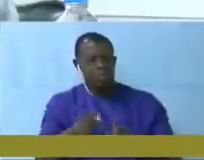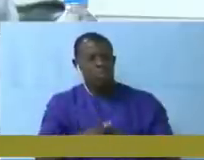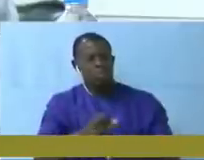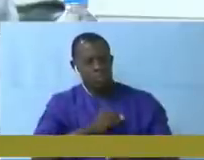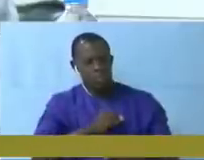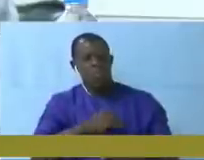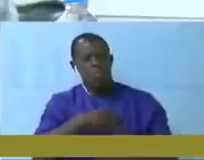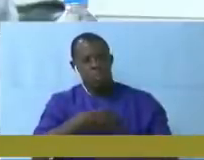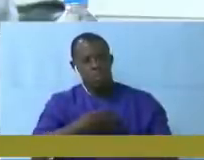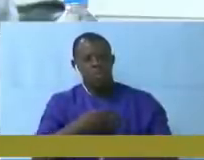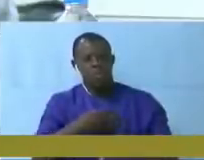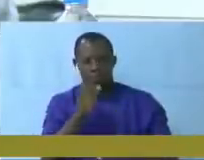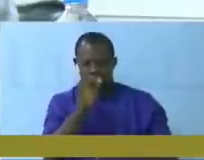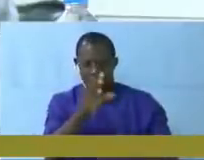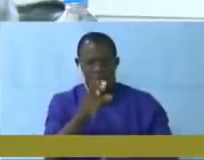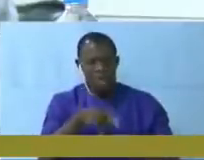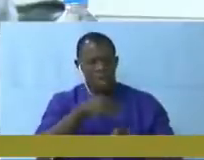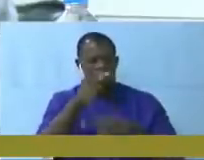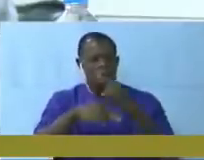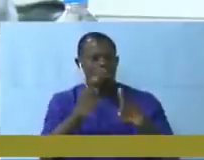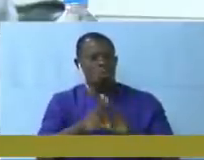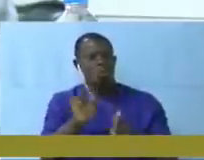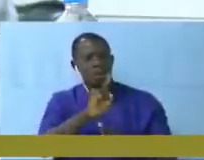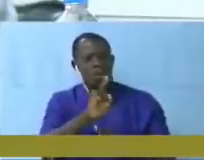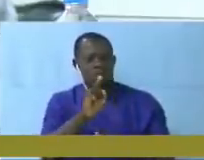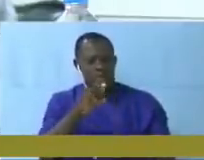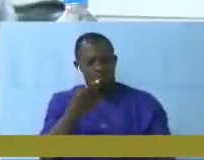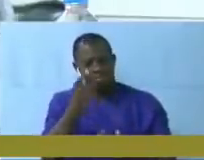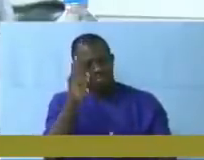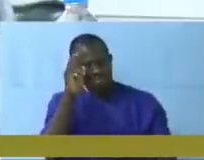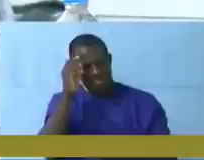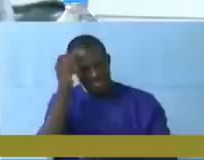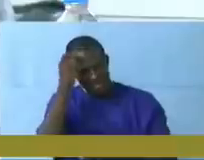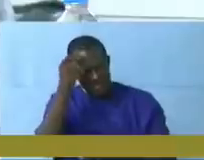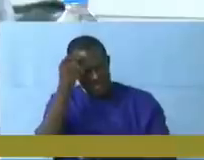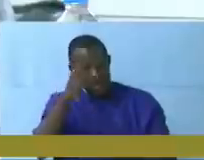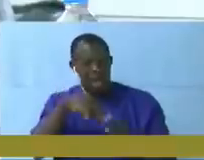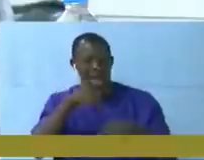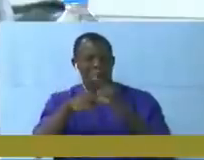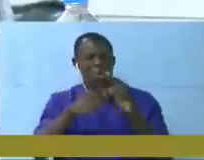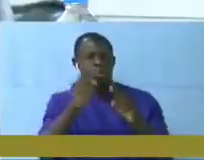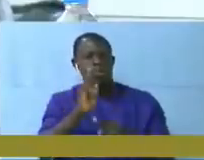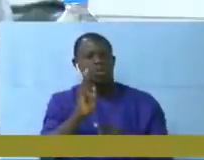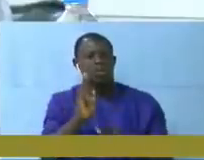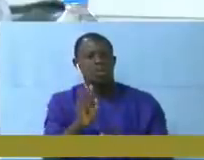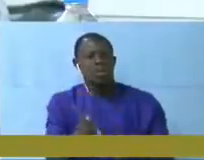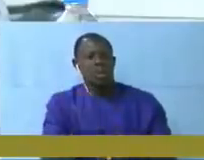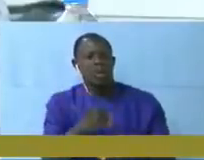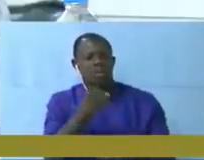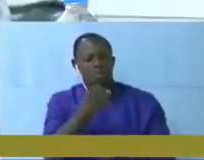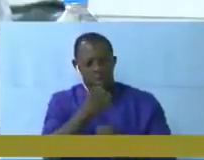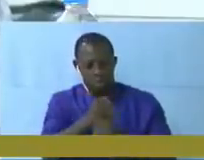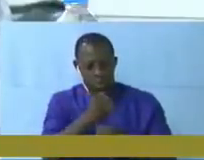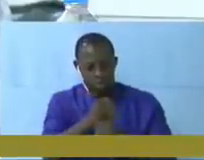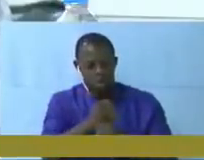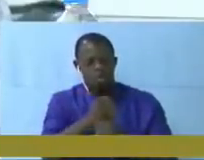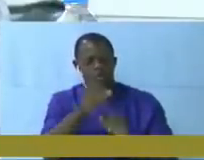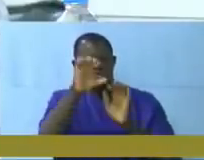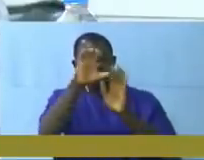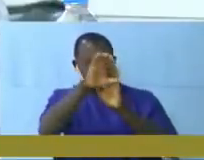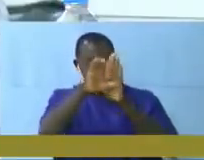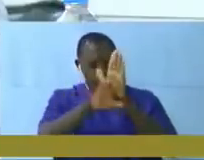you have in mind in this is would be the setting up of a constitutional review